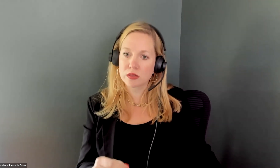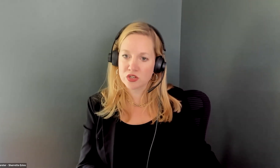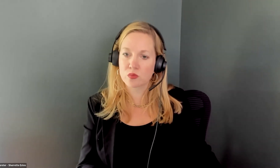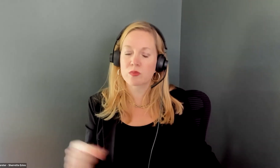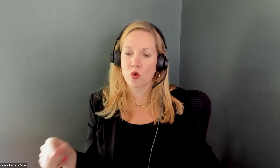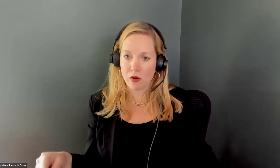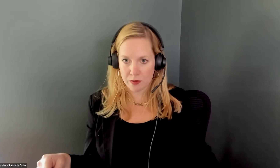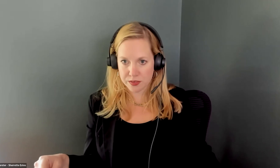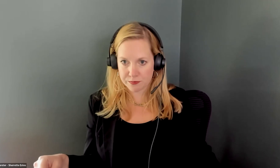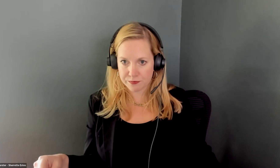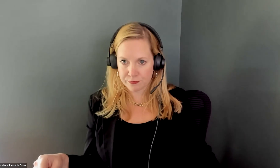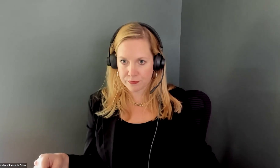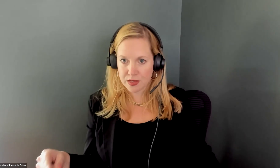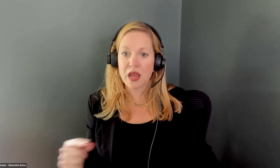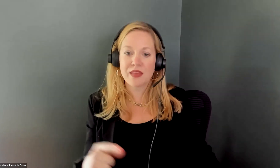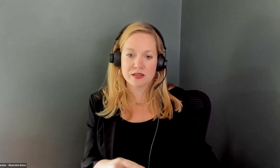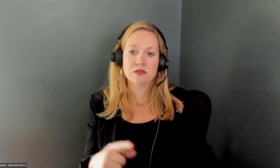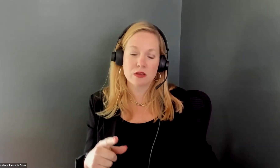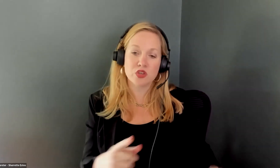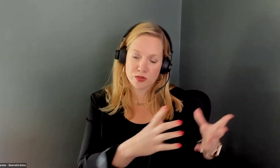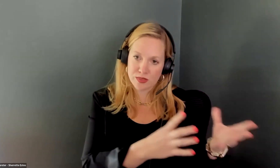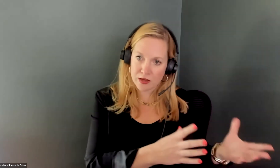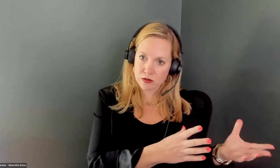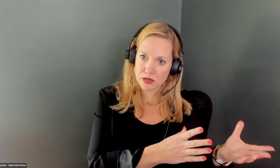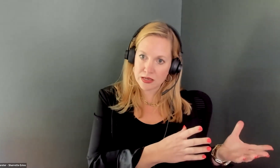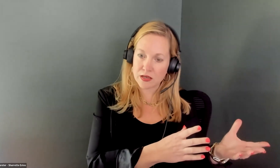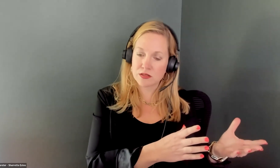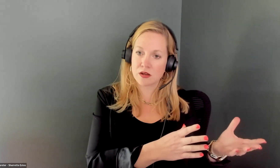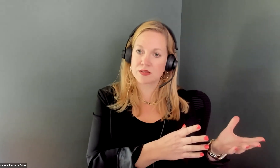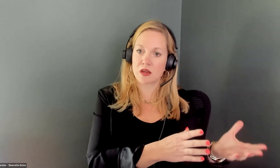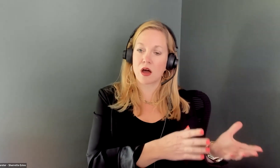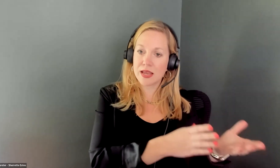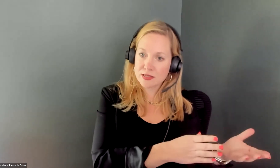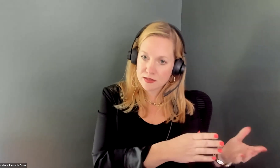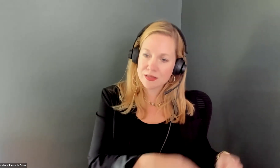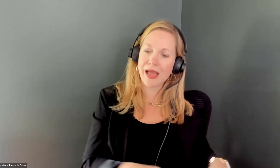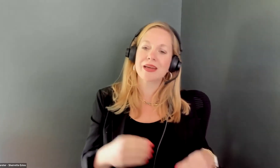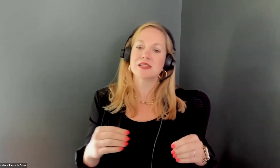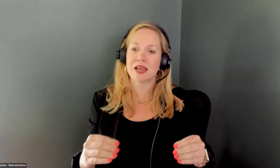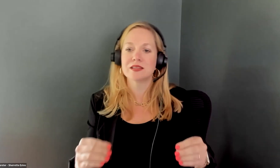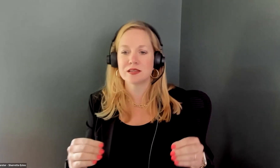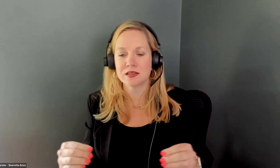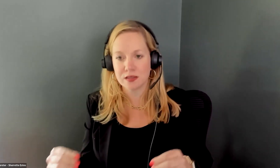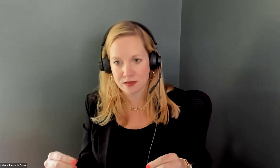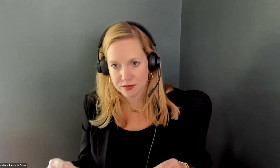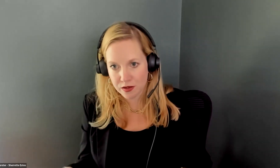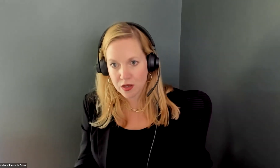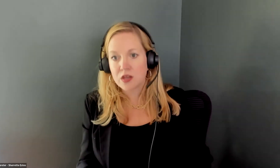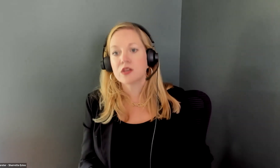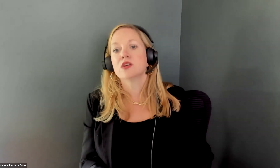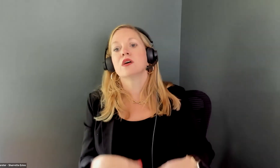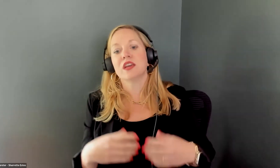strong correlation with poor outcomes. And you see that in studies done on ACEs and